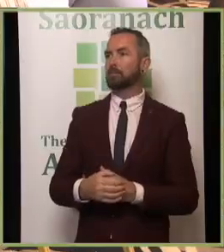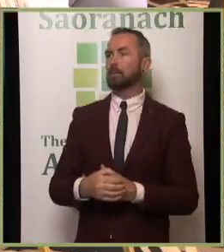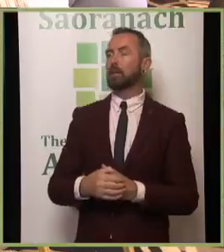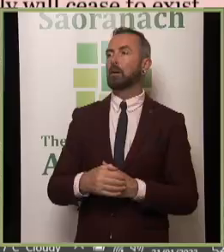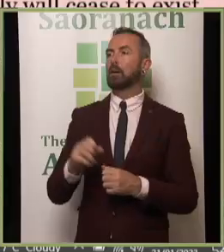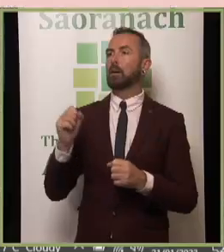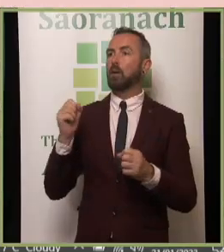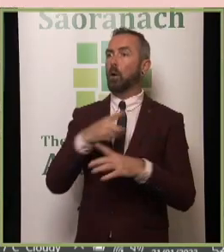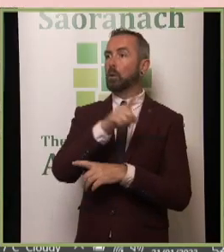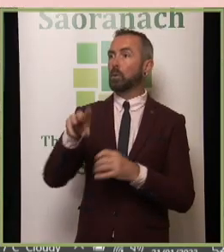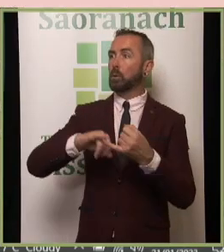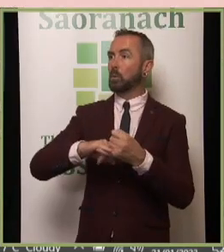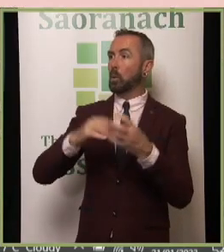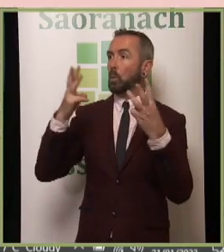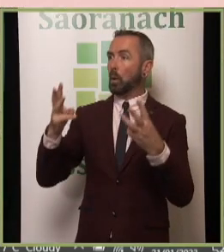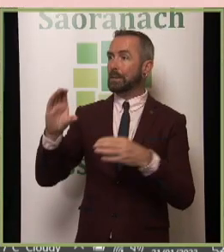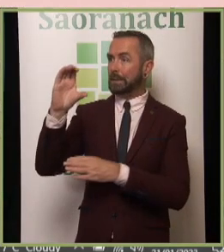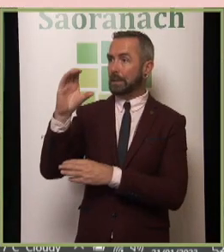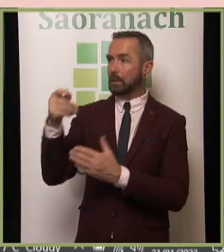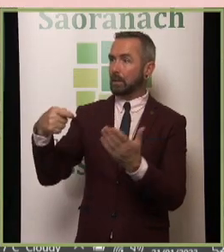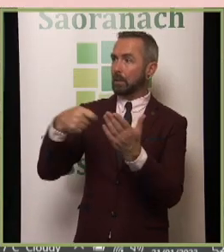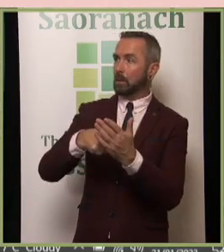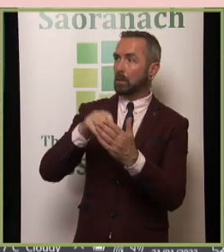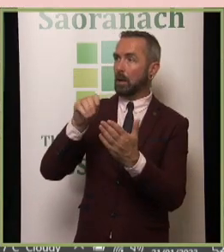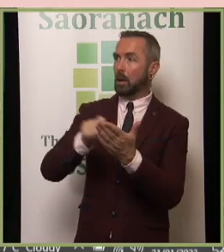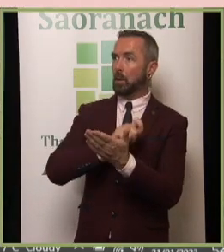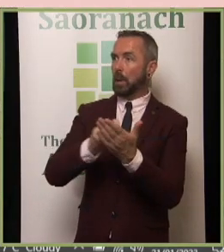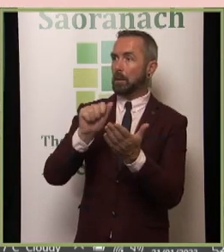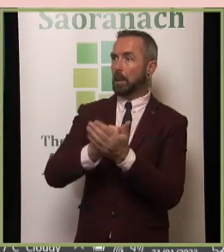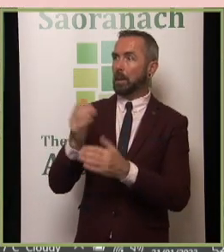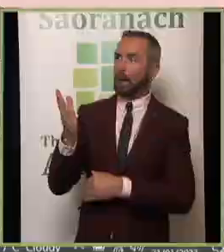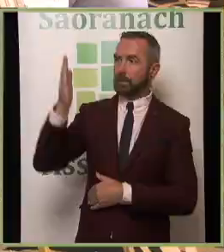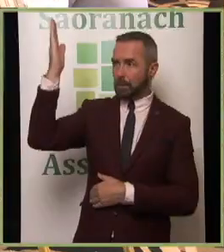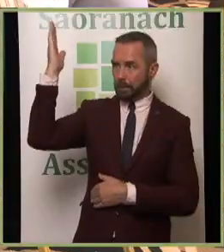favour of including C on the ballot, please raise your